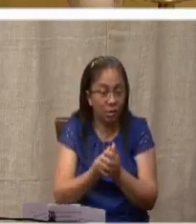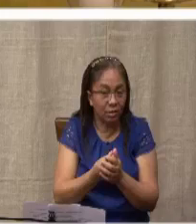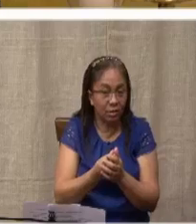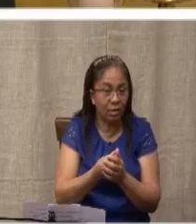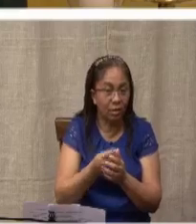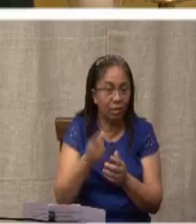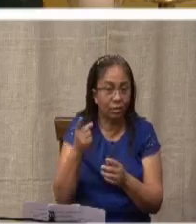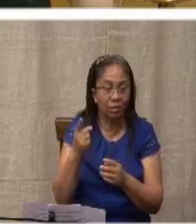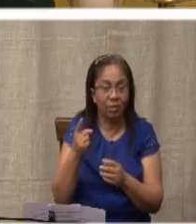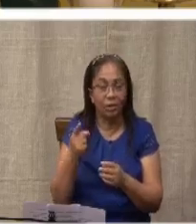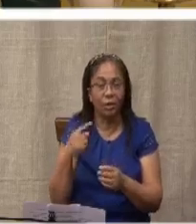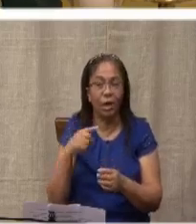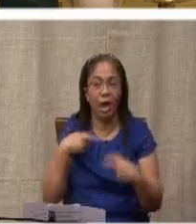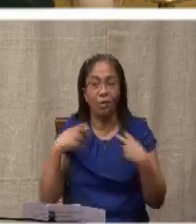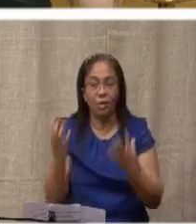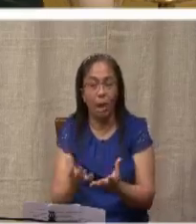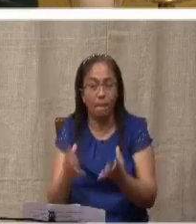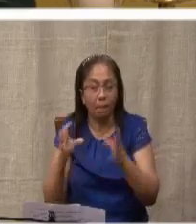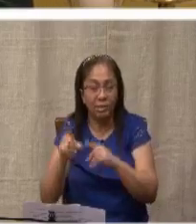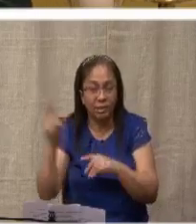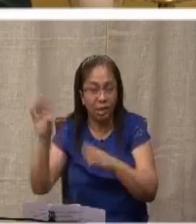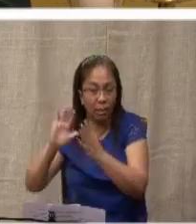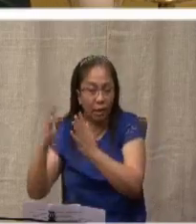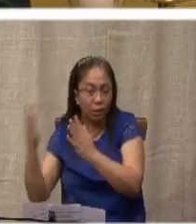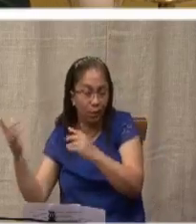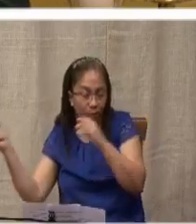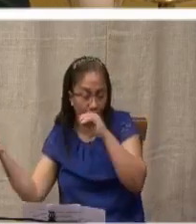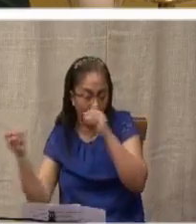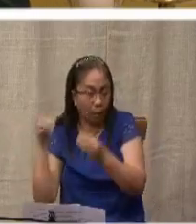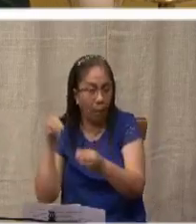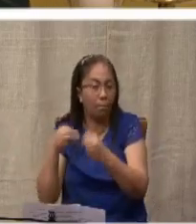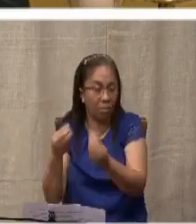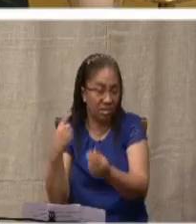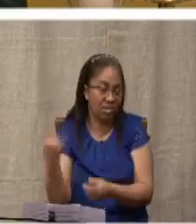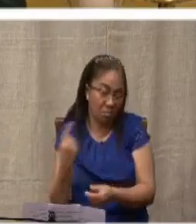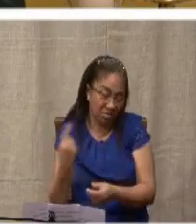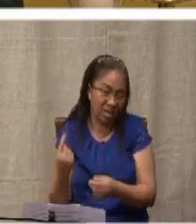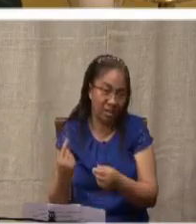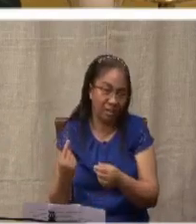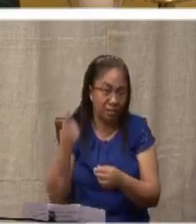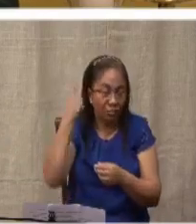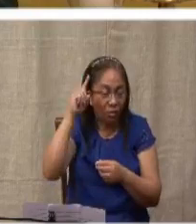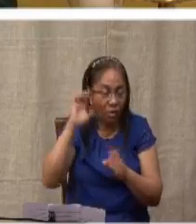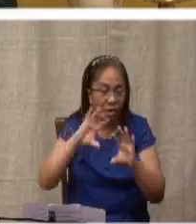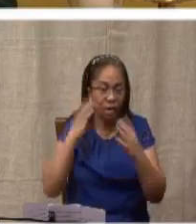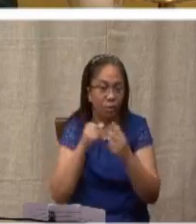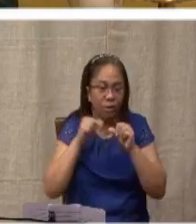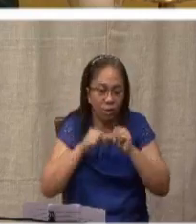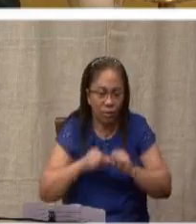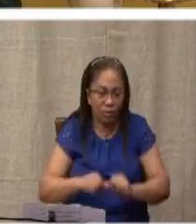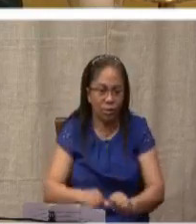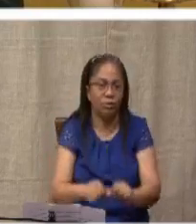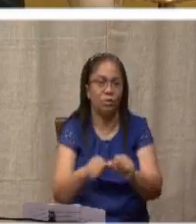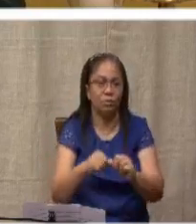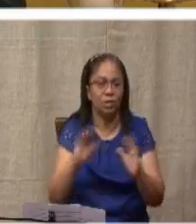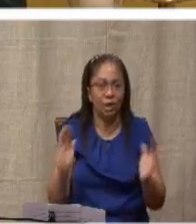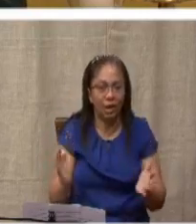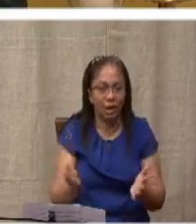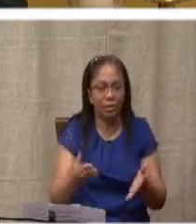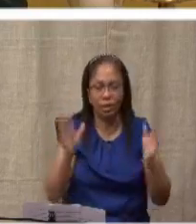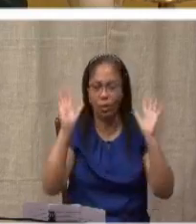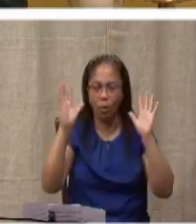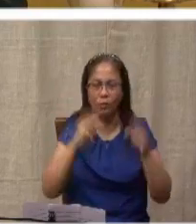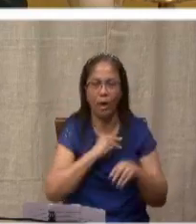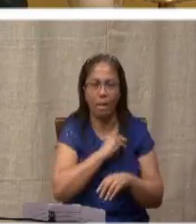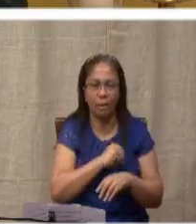hall on the way out remember the the basket please put something so that the community can can continue this incredible